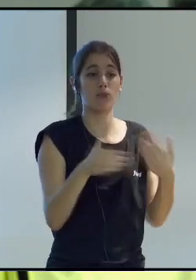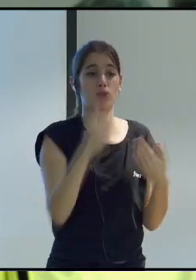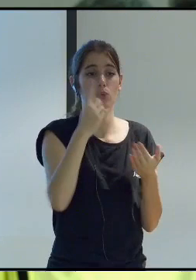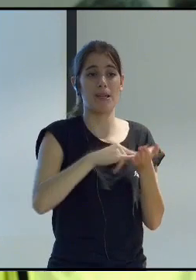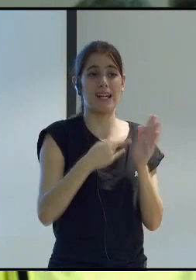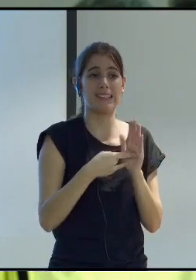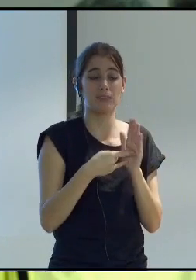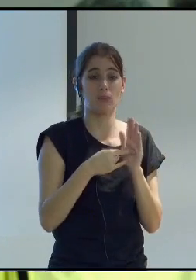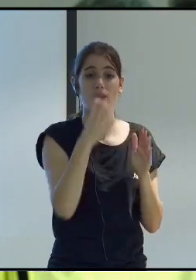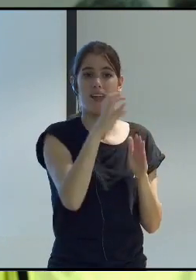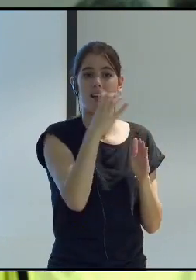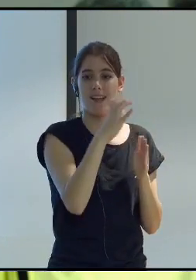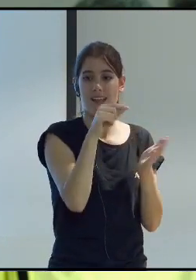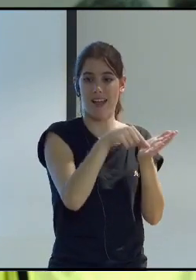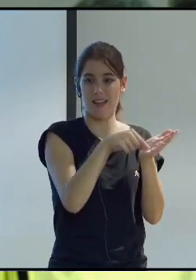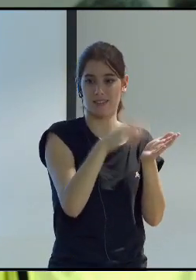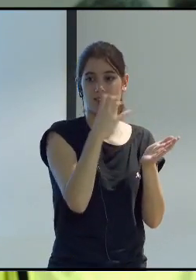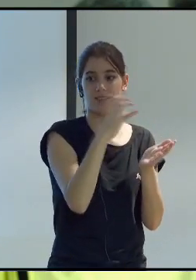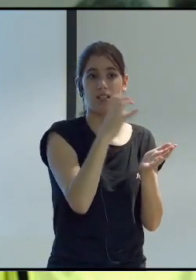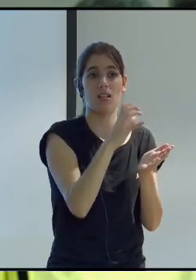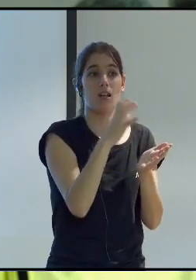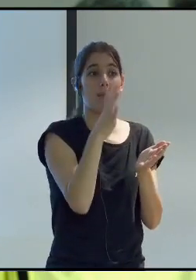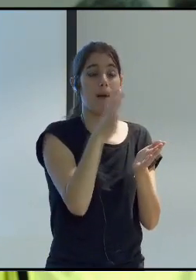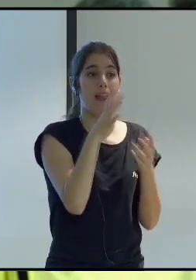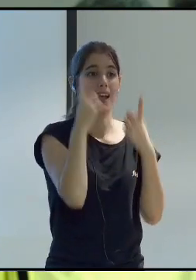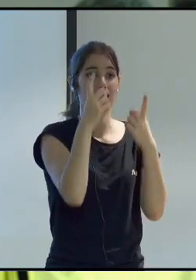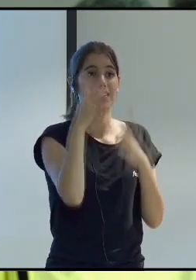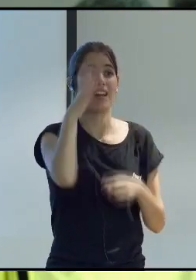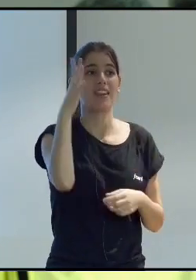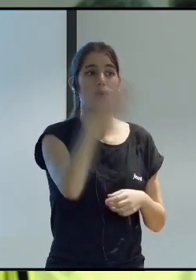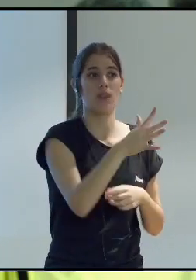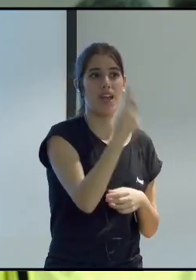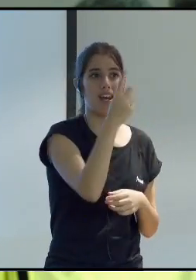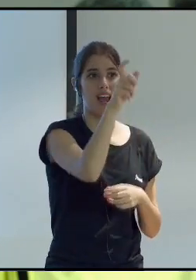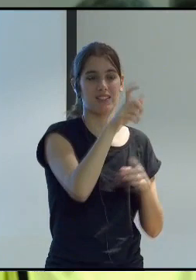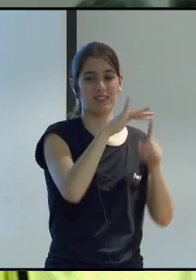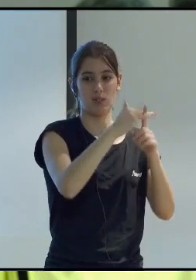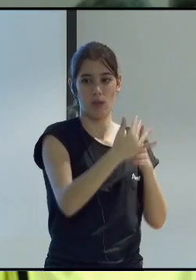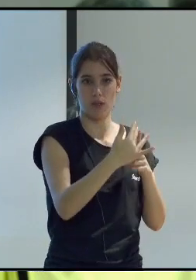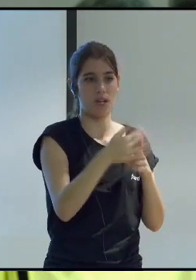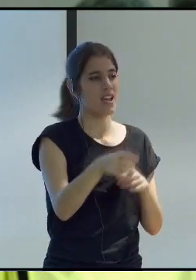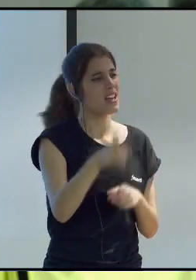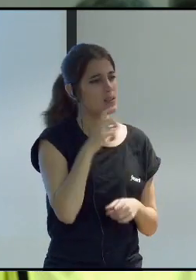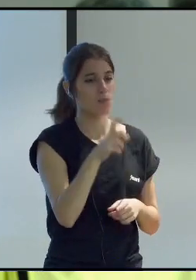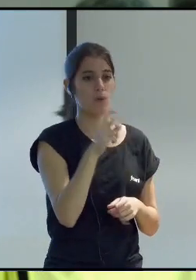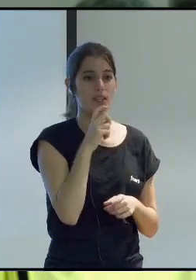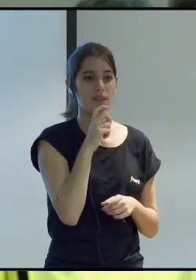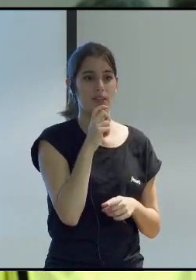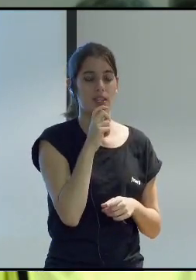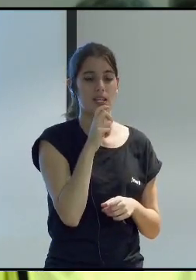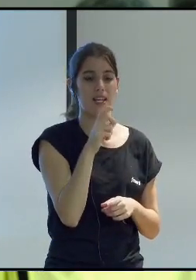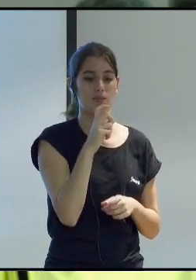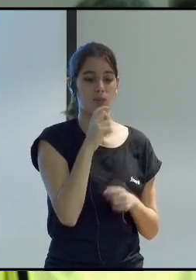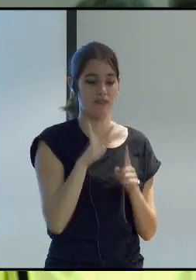they denounce it. It's difficult for us to go to court. It's asking us a lot of money, but we can make short videos.